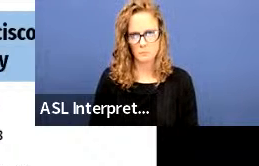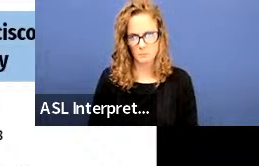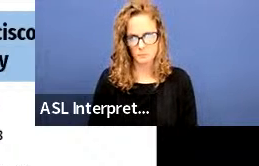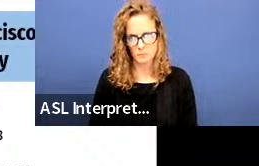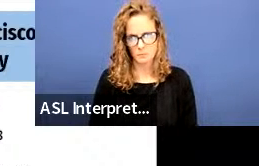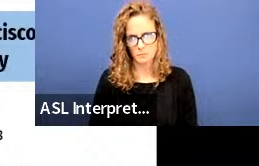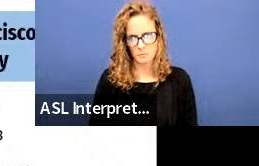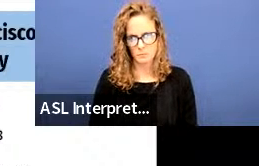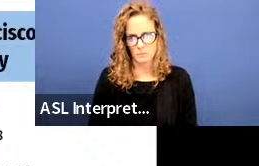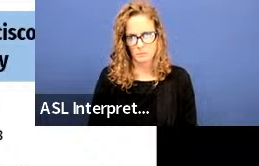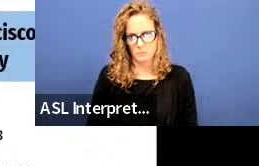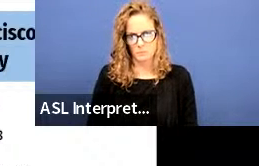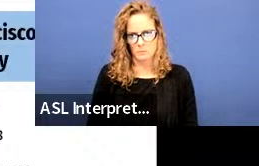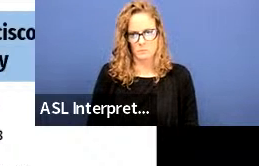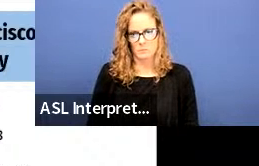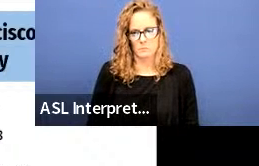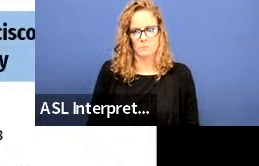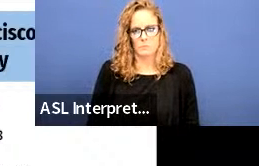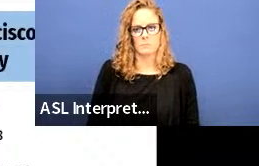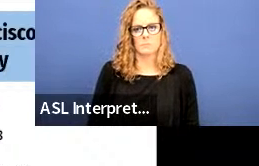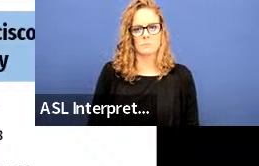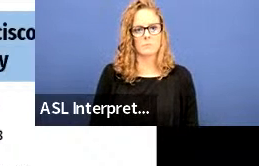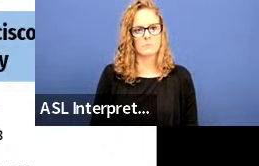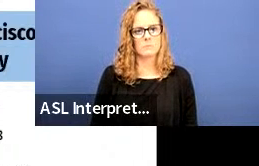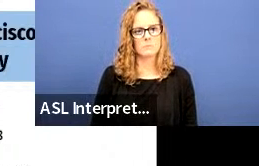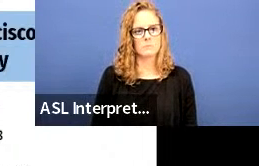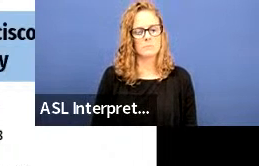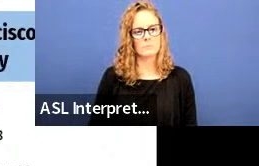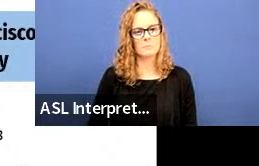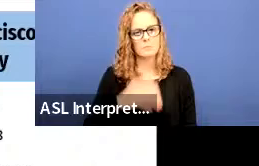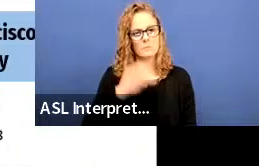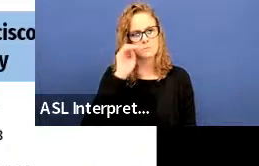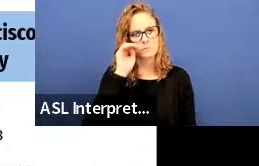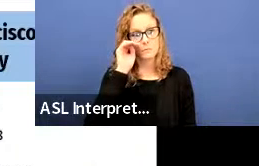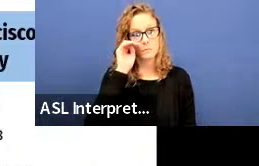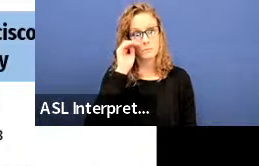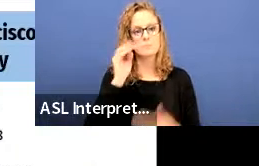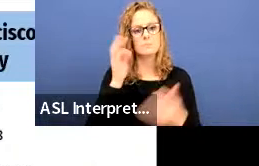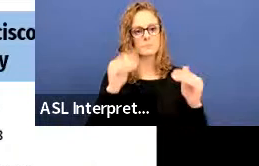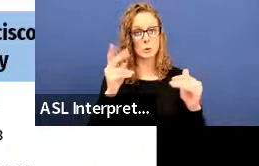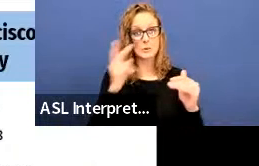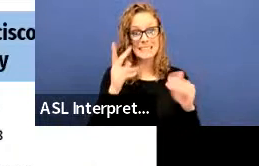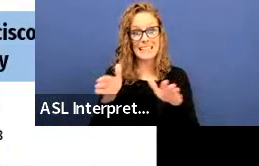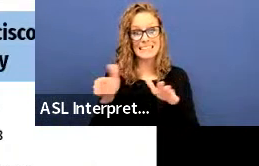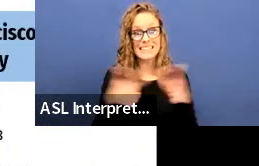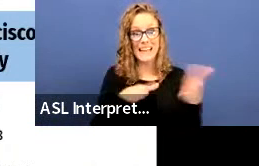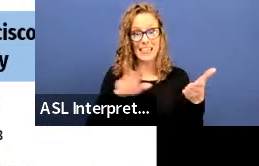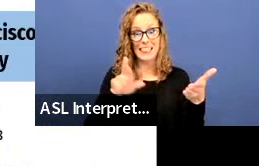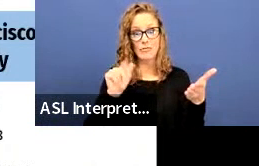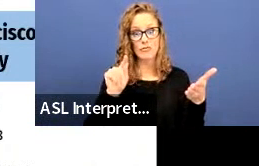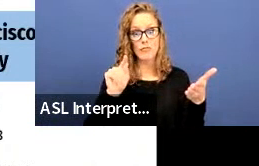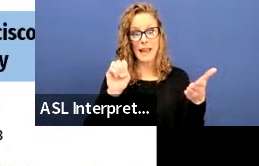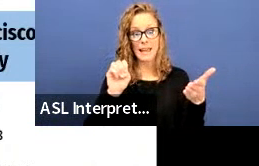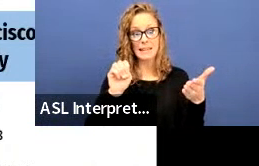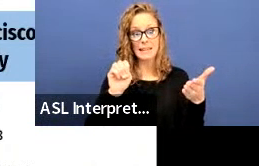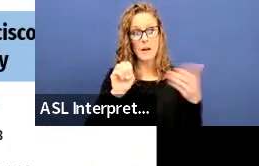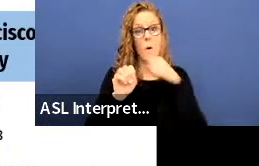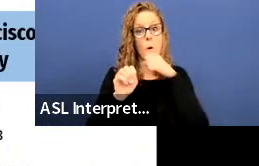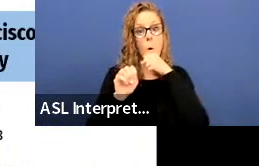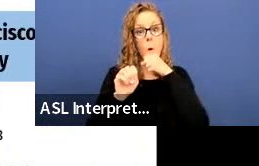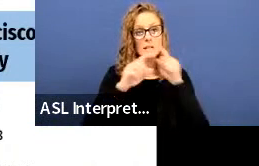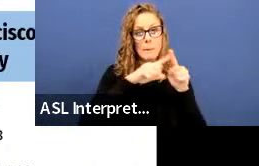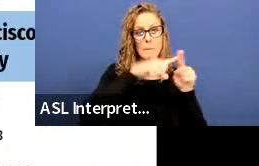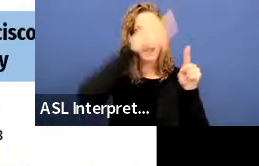Let's see this one. So here you see the death rates in orange are higher